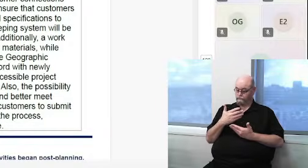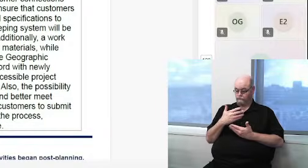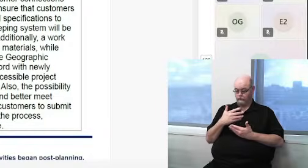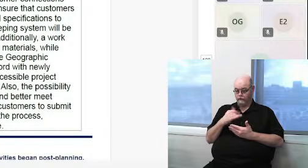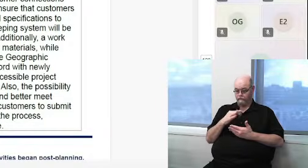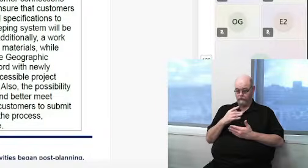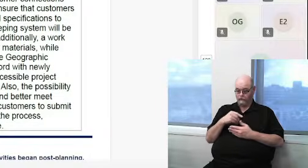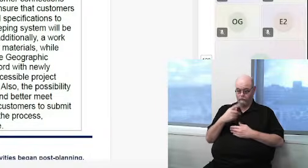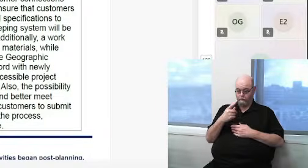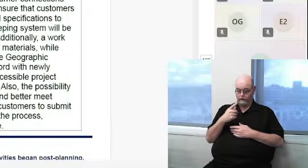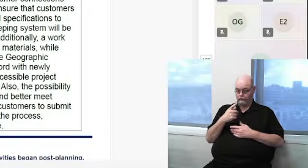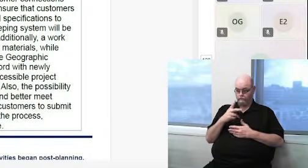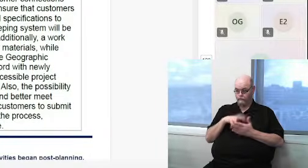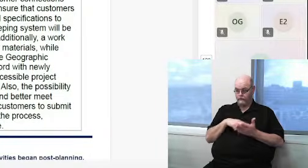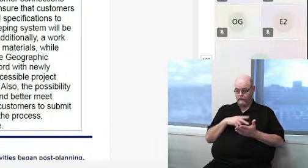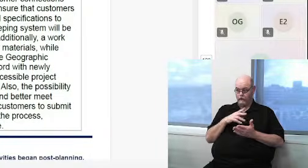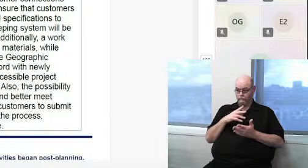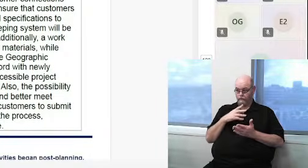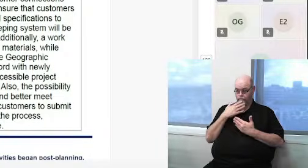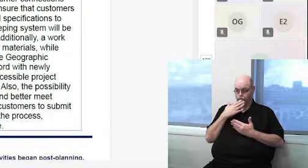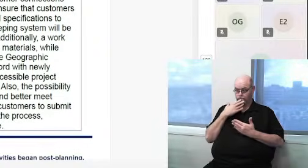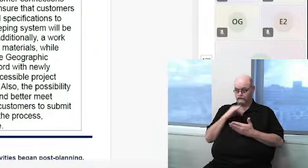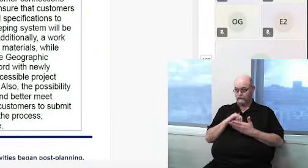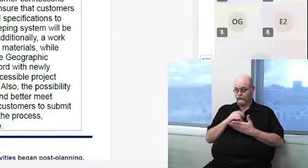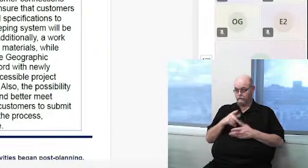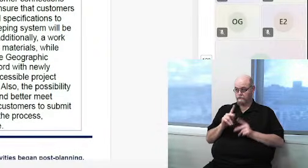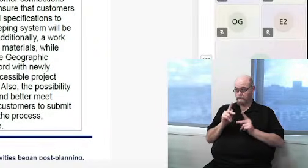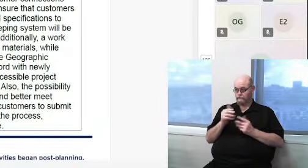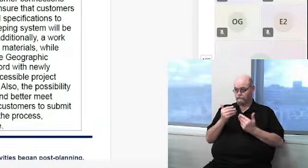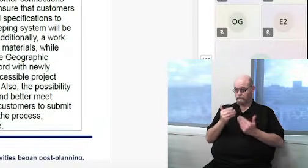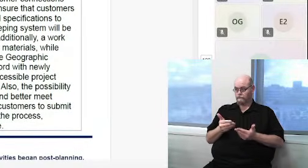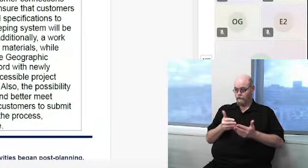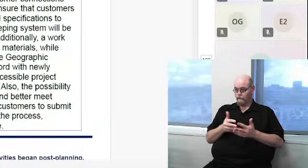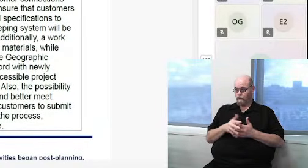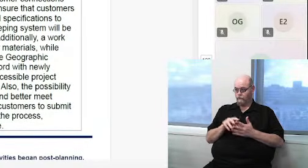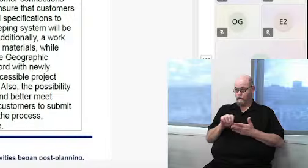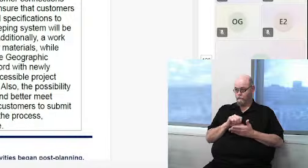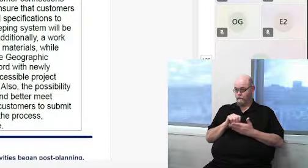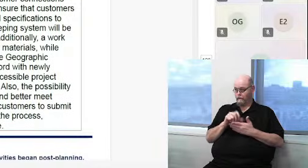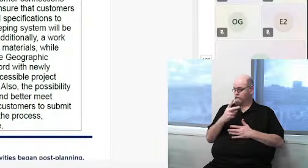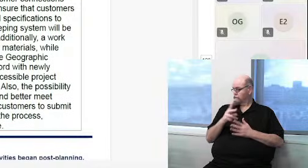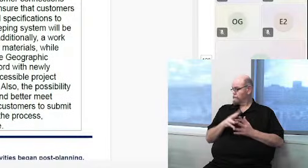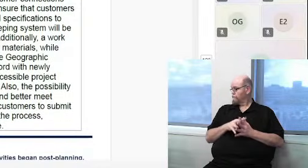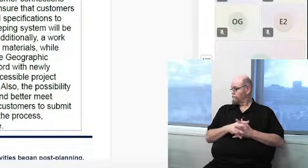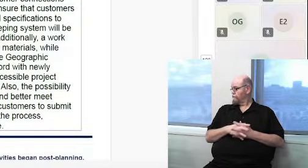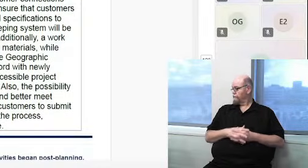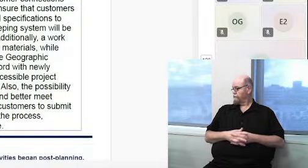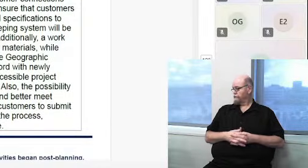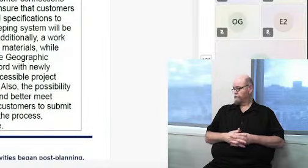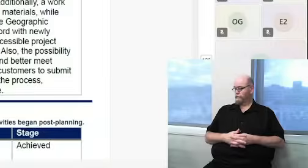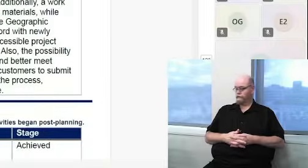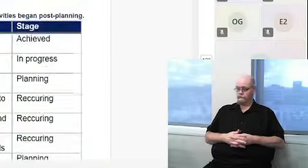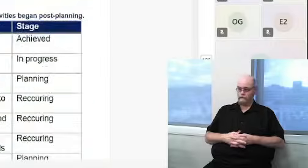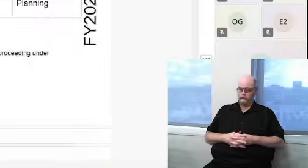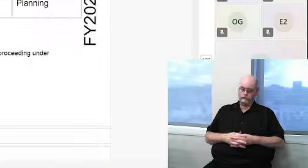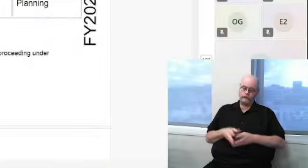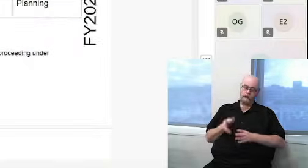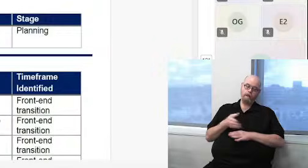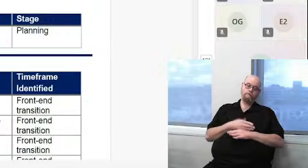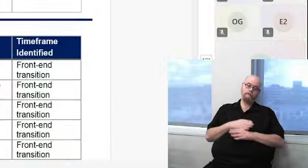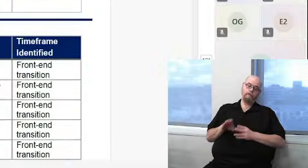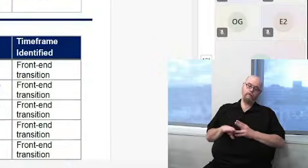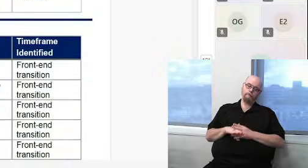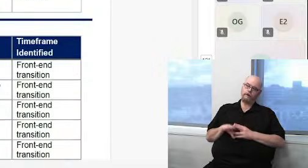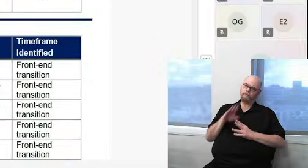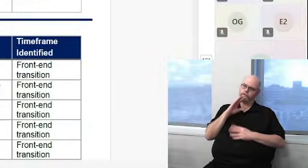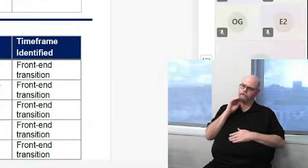to make it easier? If it requires me to go back and read it, I'll appreciate if you can give me the opportunity. So let's go through page 2 really quick. Sure. So do you recall